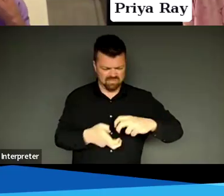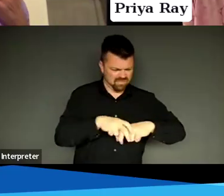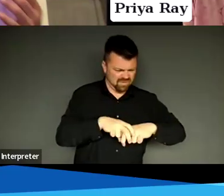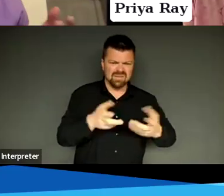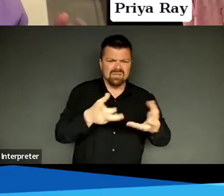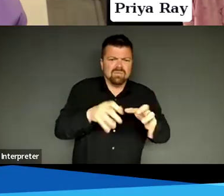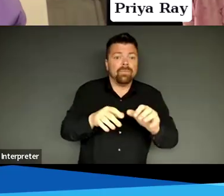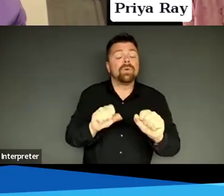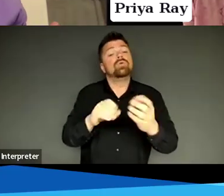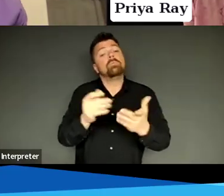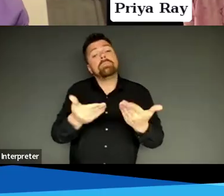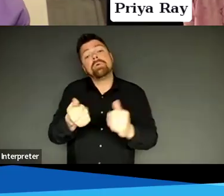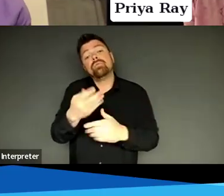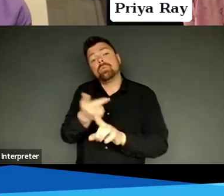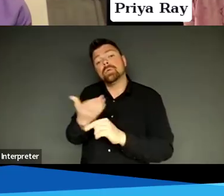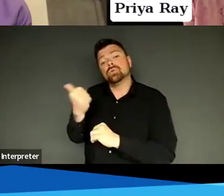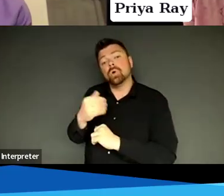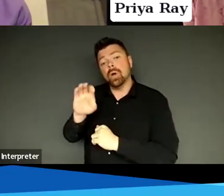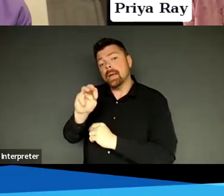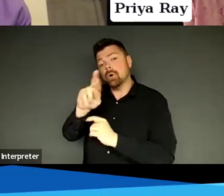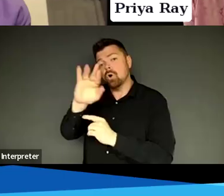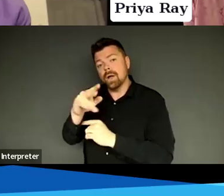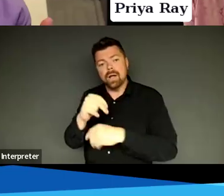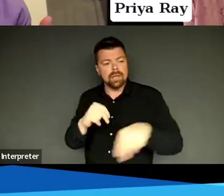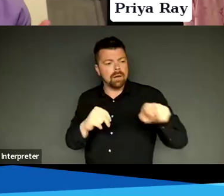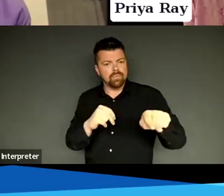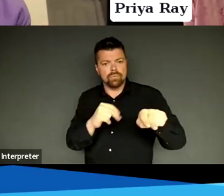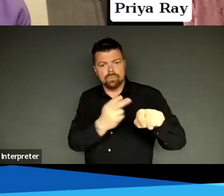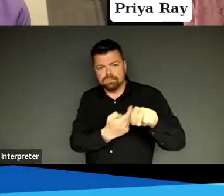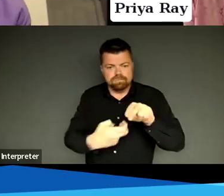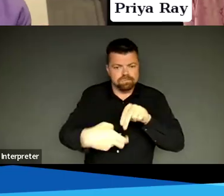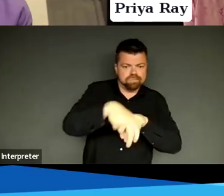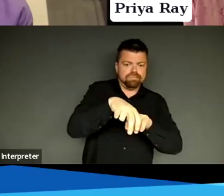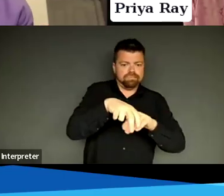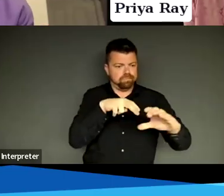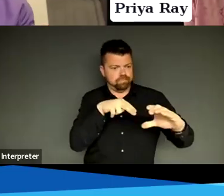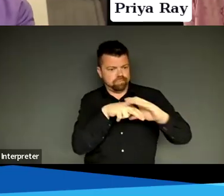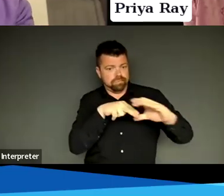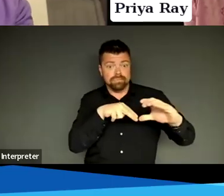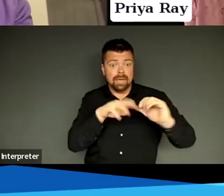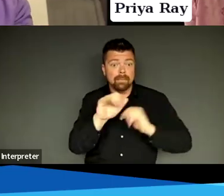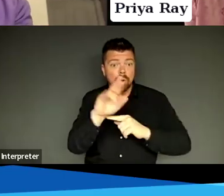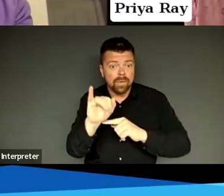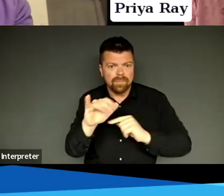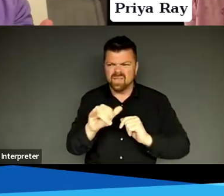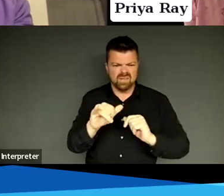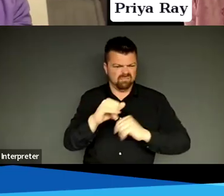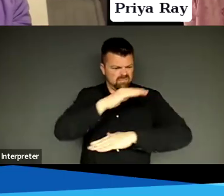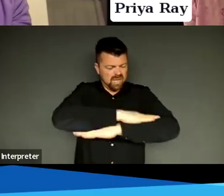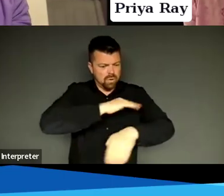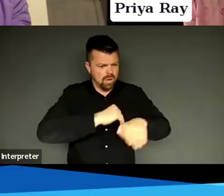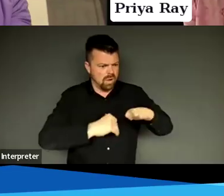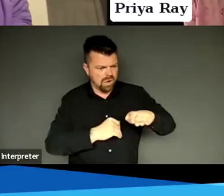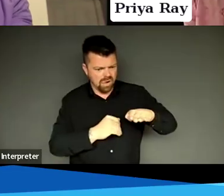had to do an MRI. Transferring on the table, it was scary. And then once you get on the table, there's